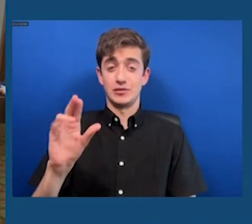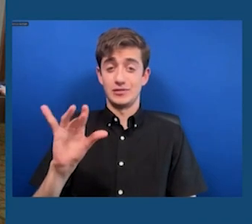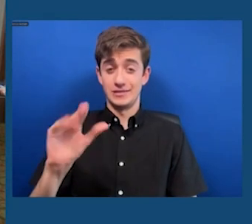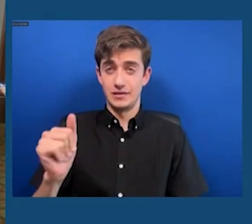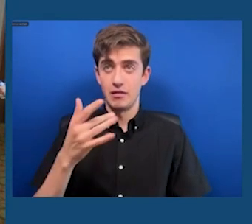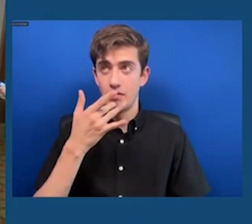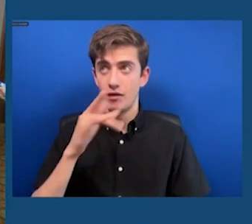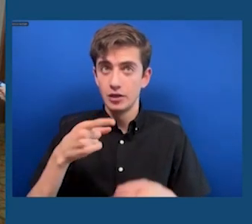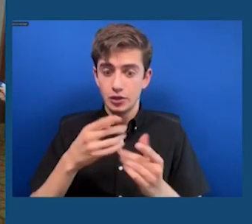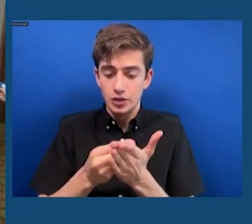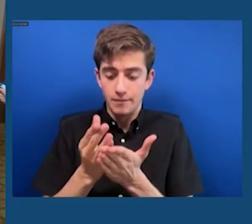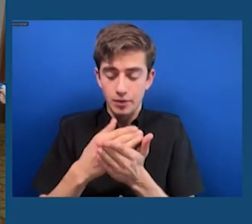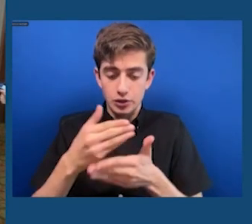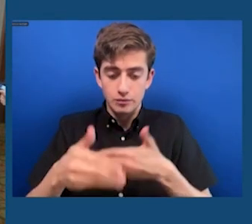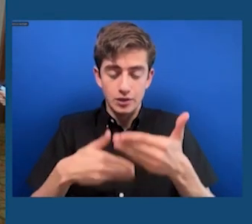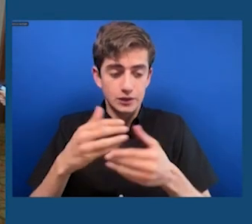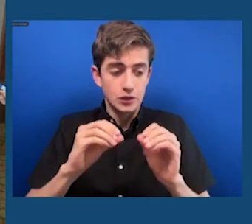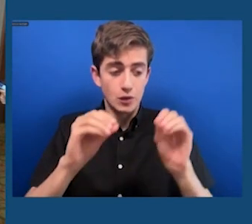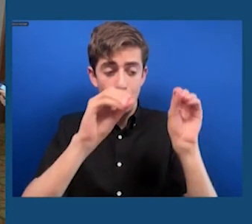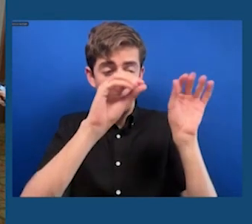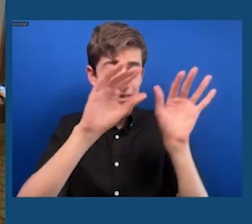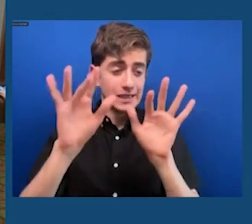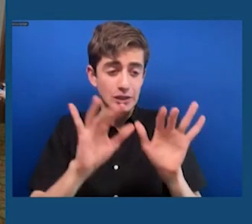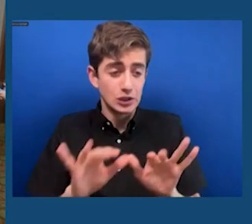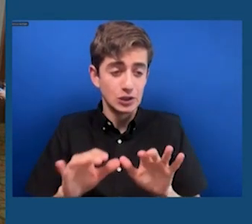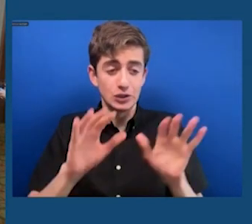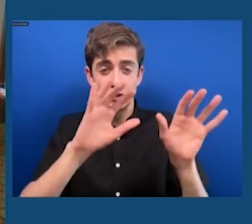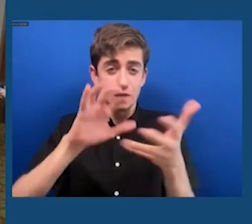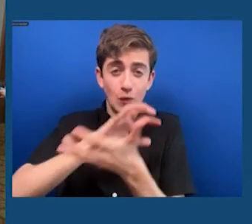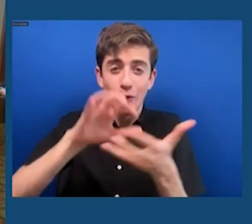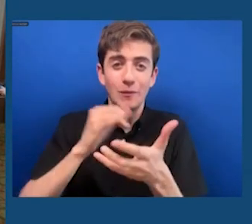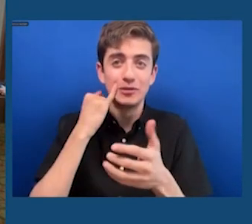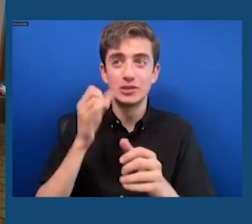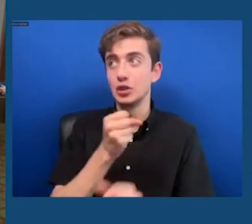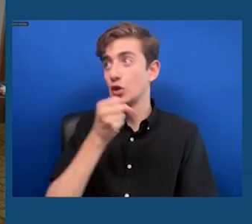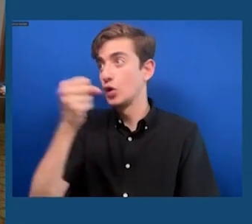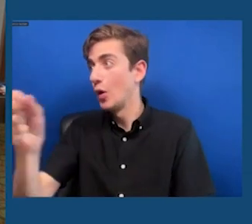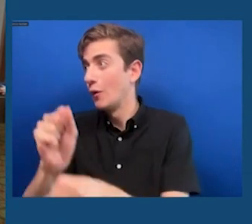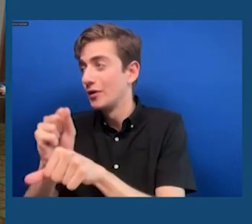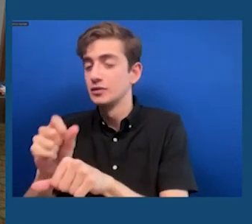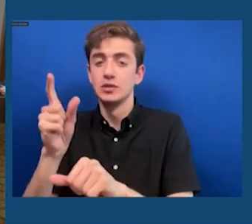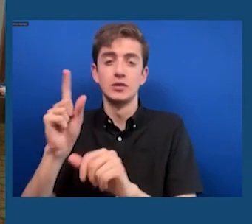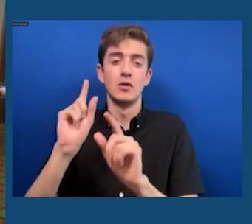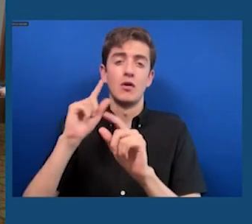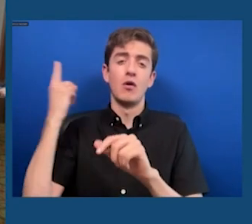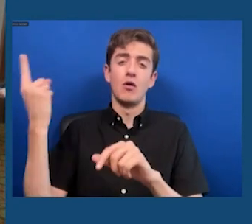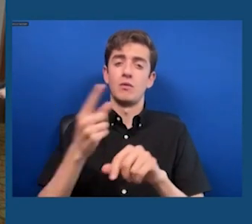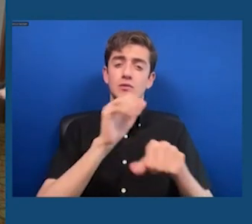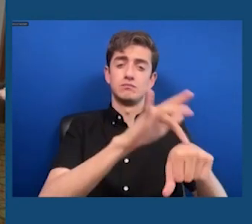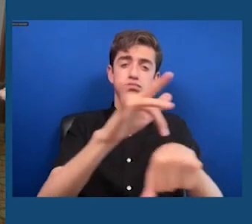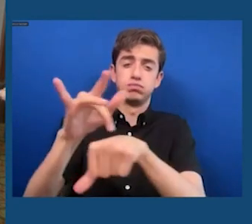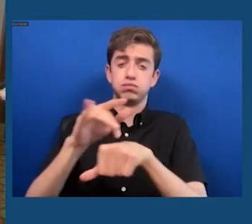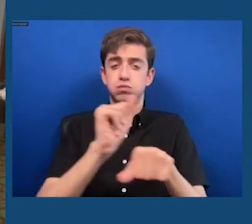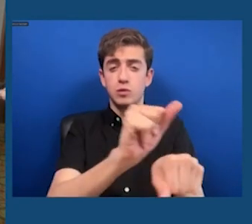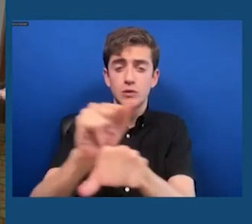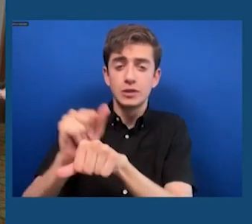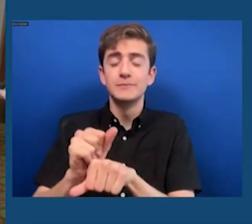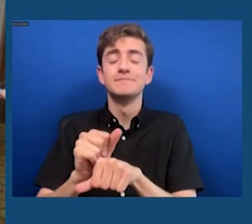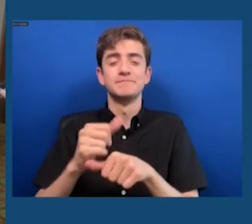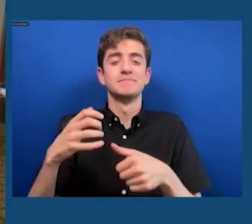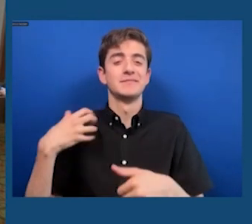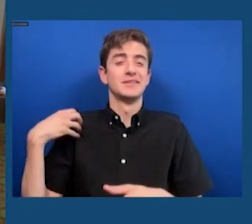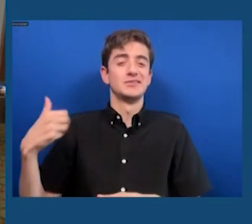budget process, or it might have been delayed, but she's always on the ground. And Chief of Staff Stacy Lynch, who's our secret agent